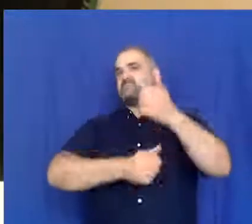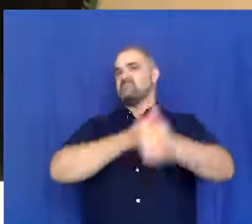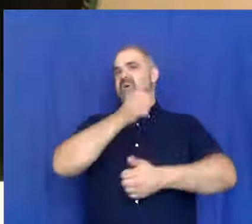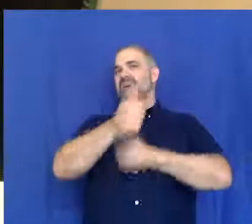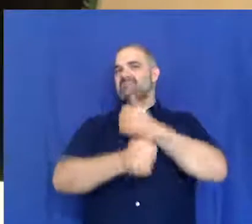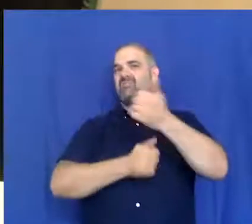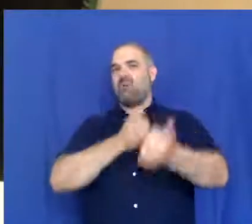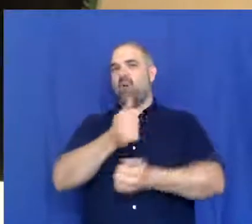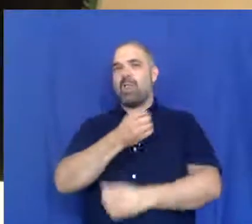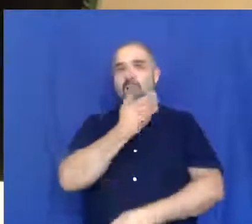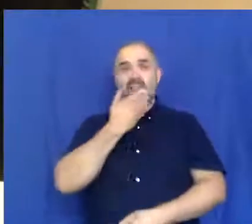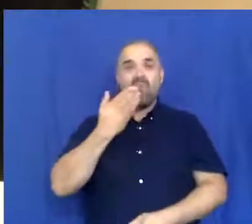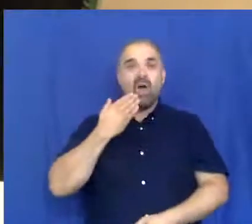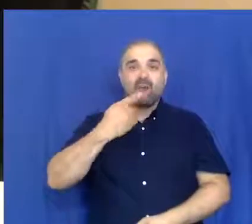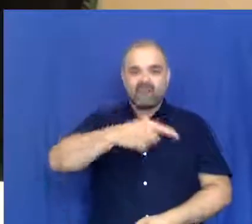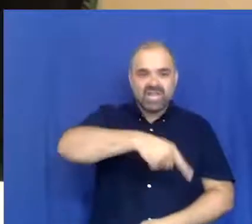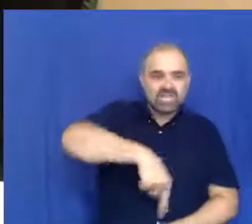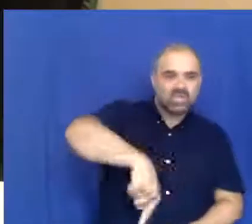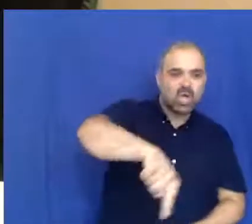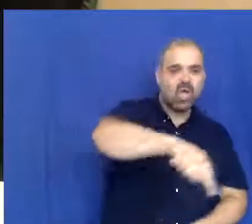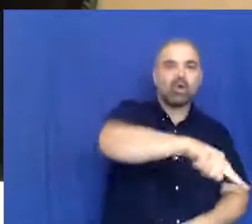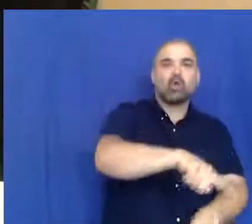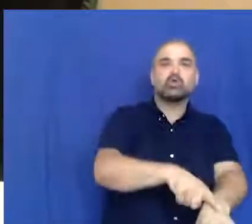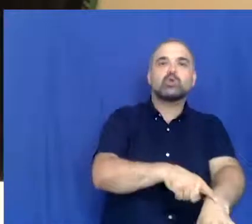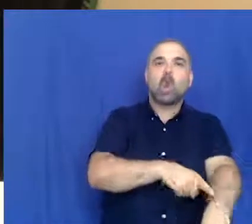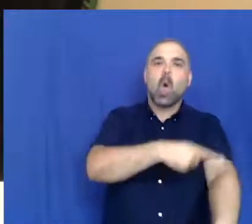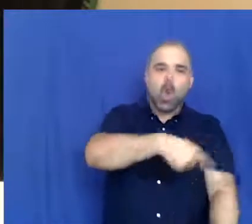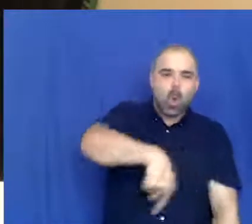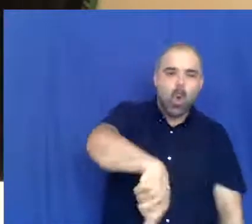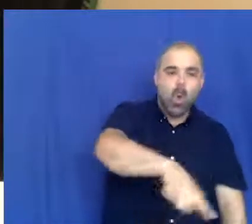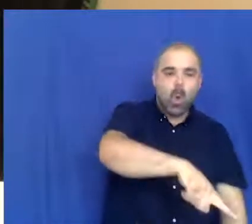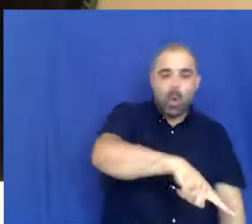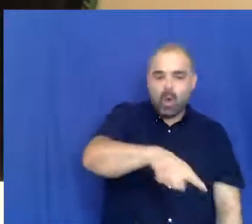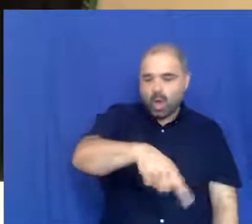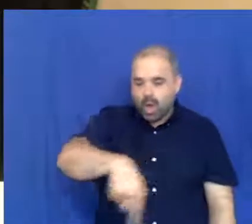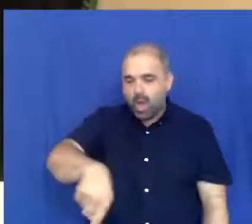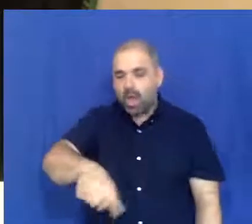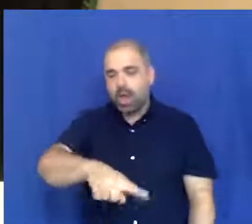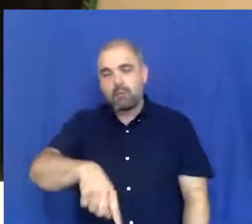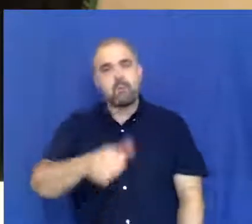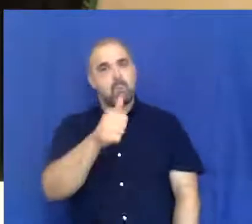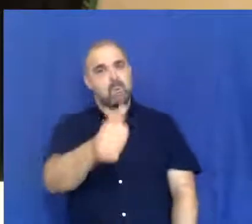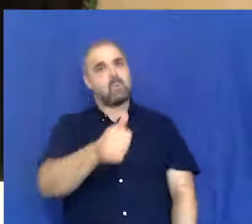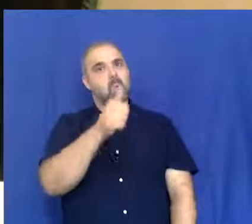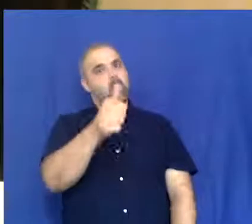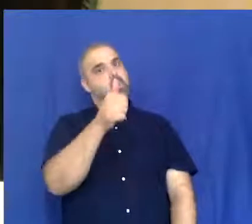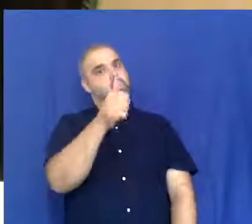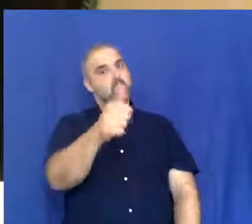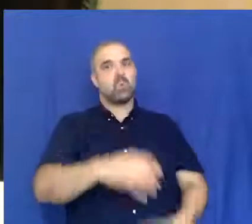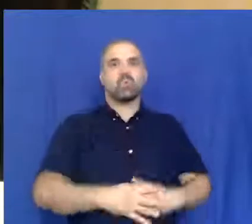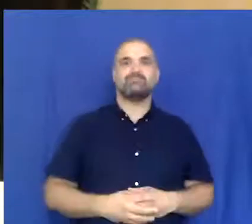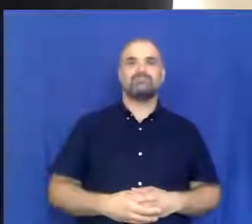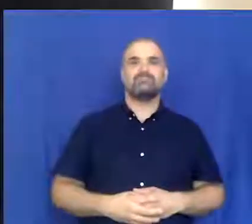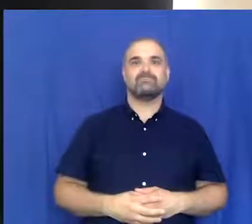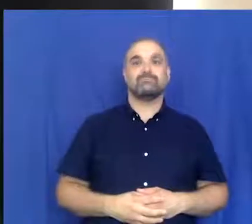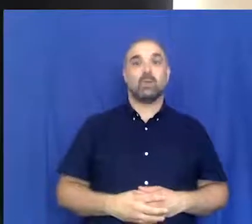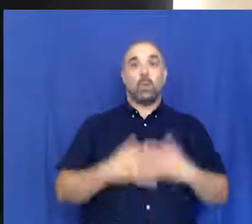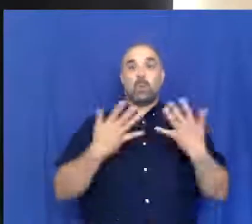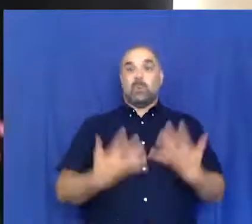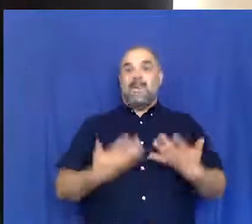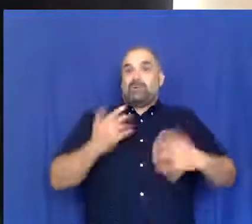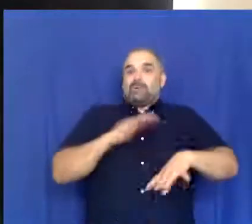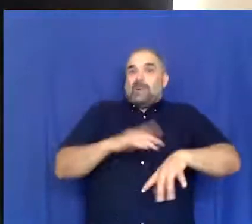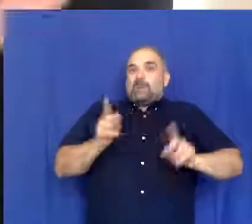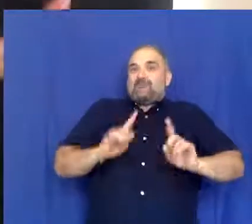Well done for drawing such lovely slow circles on the ground. It's time